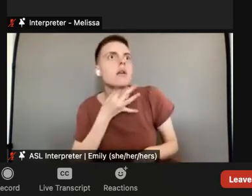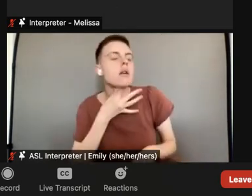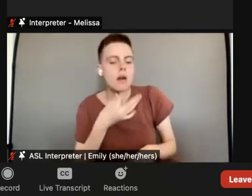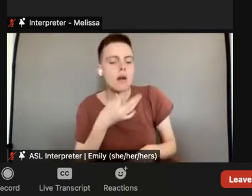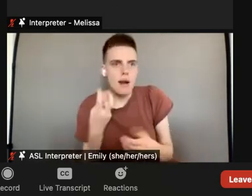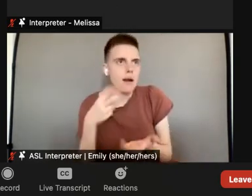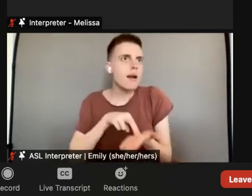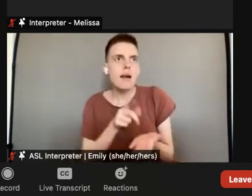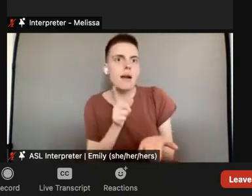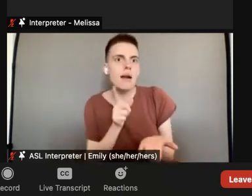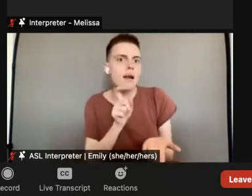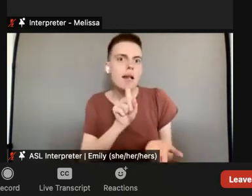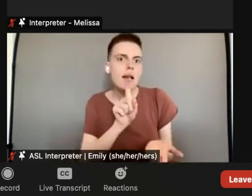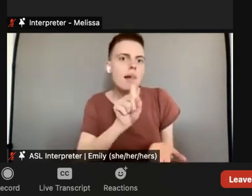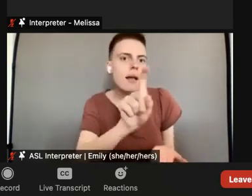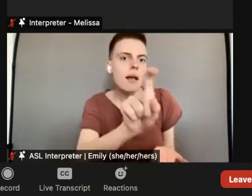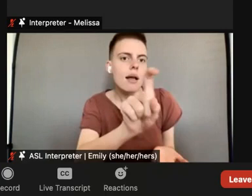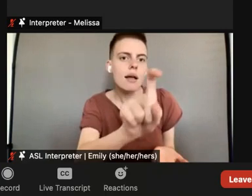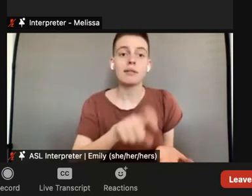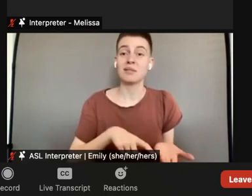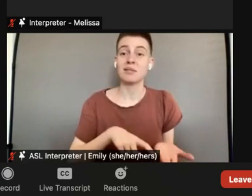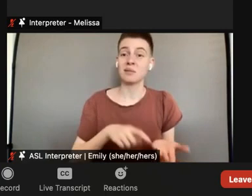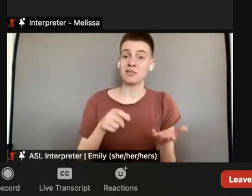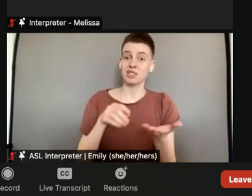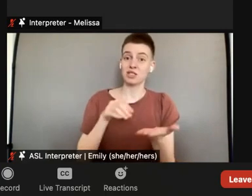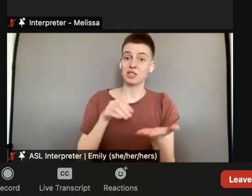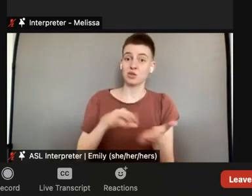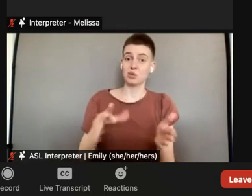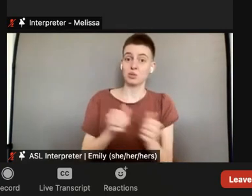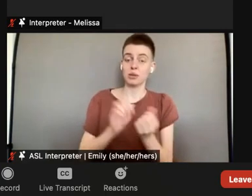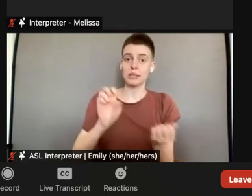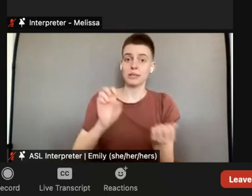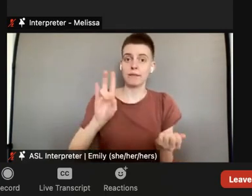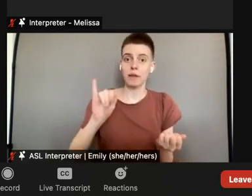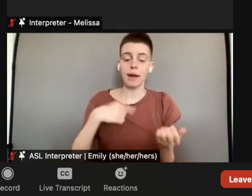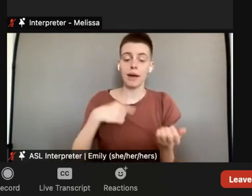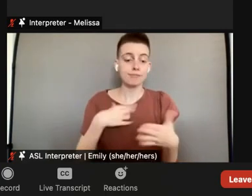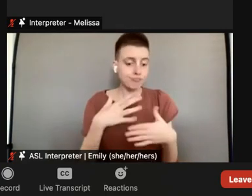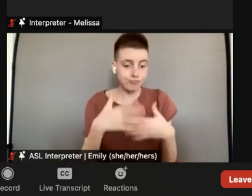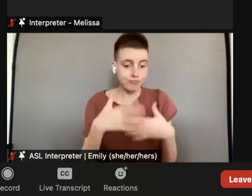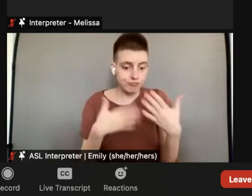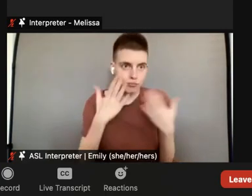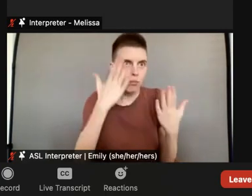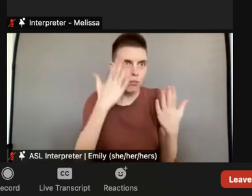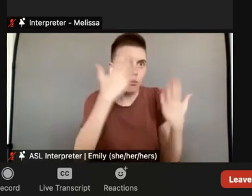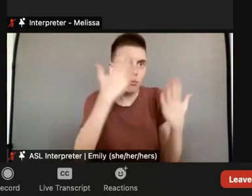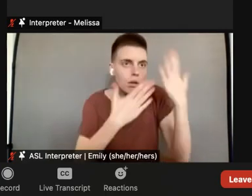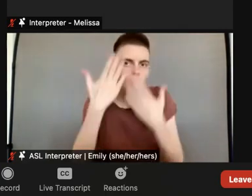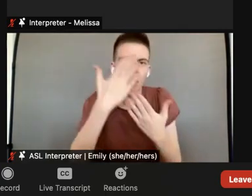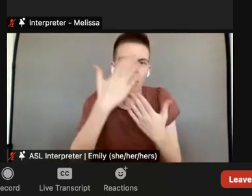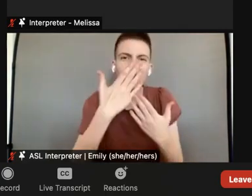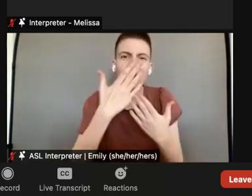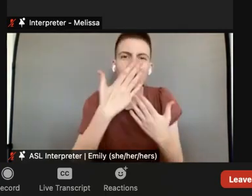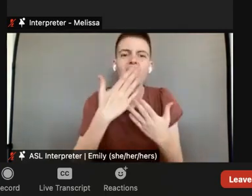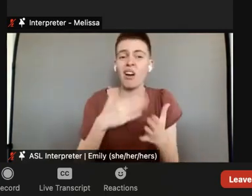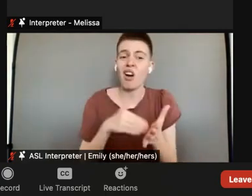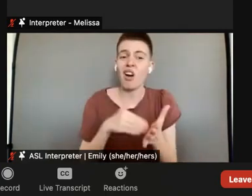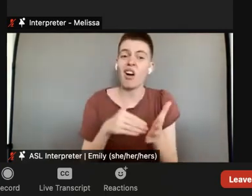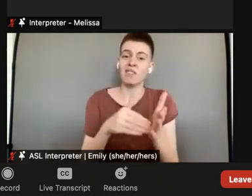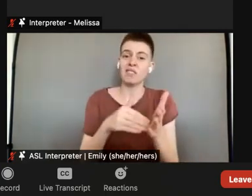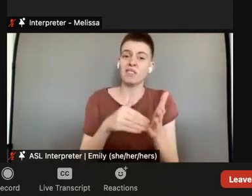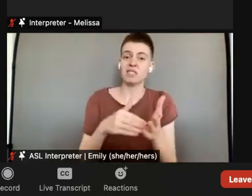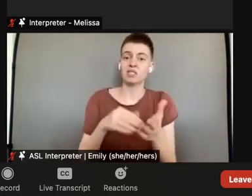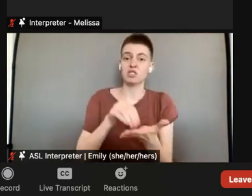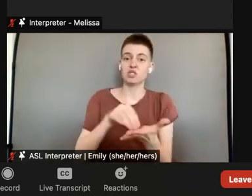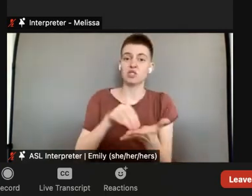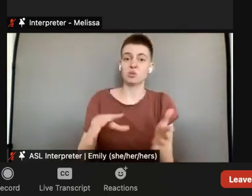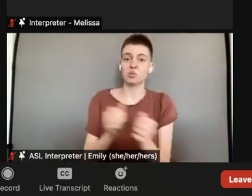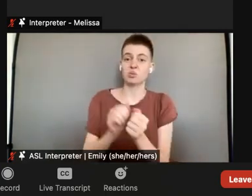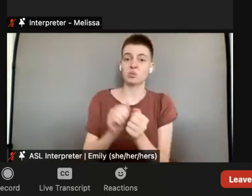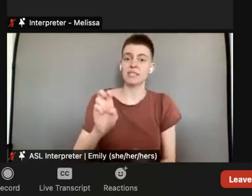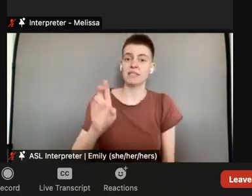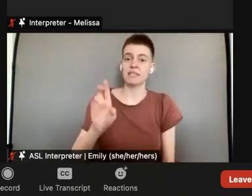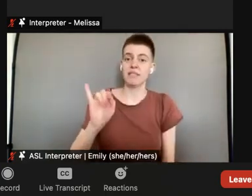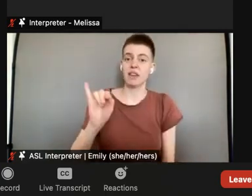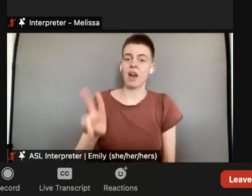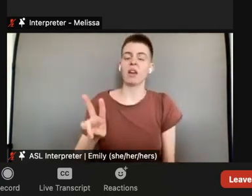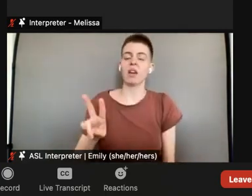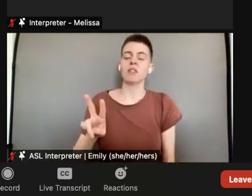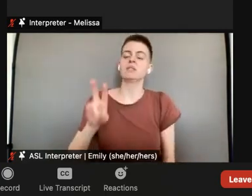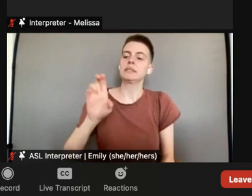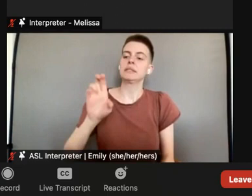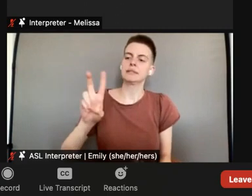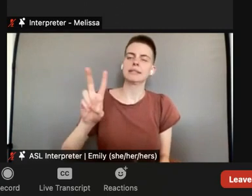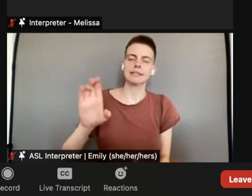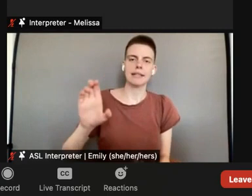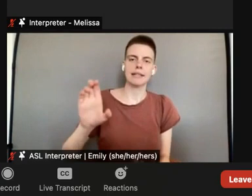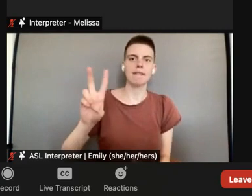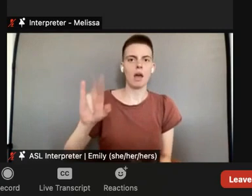missed so consistently. And that's why a lot of students with CVI stay in the known. First of all, it's not novel. And they